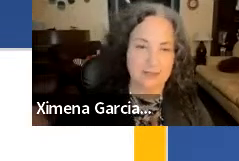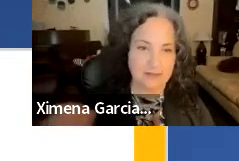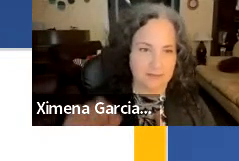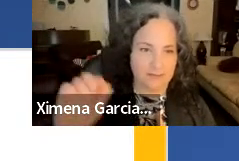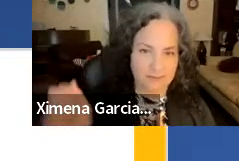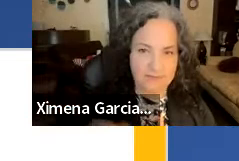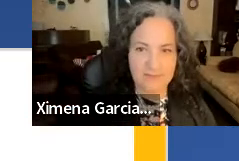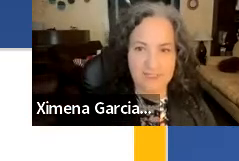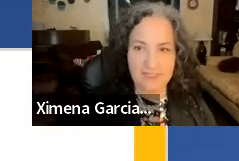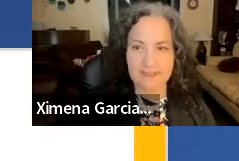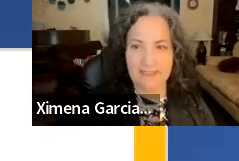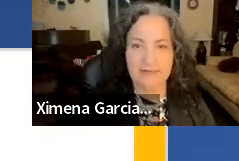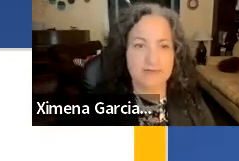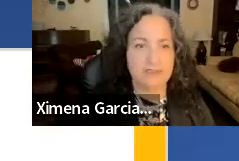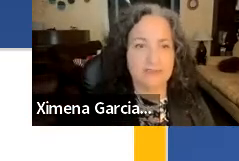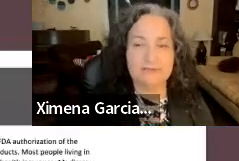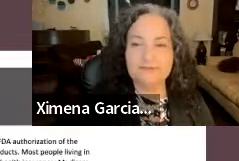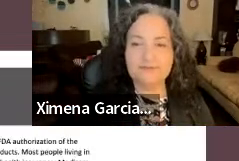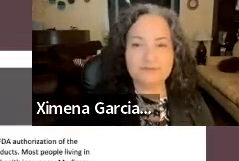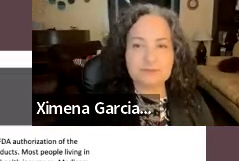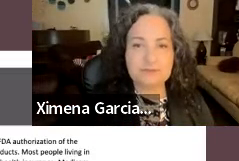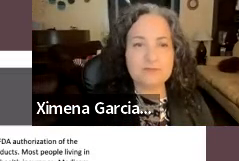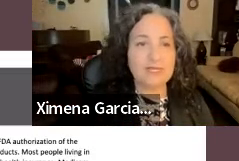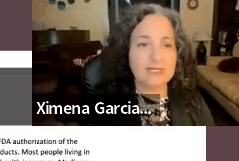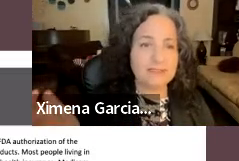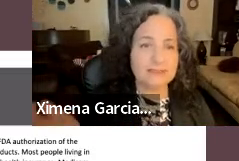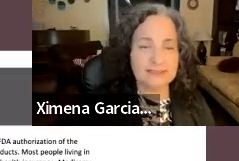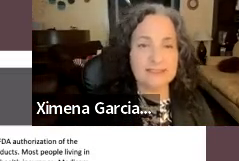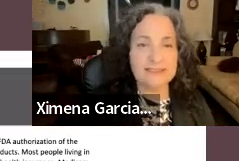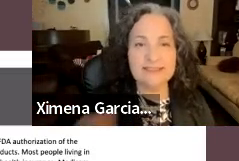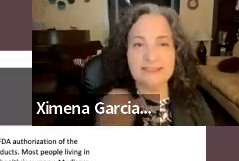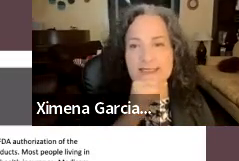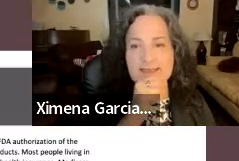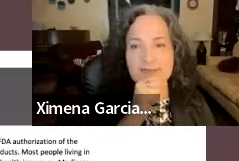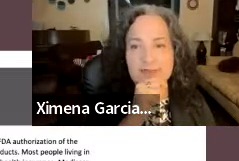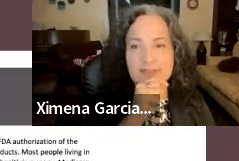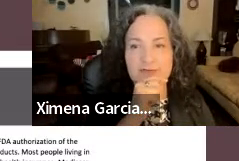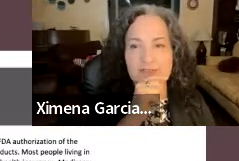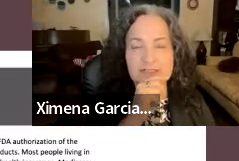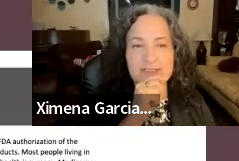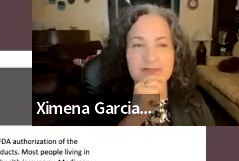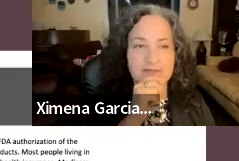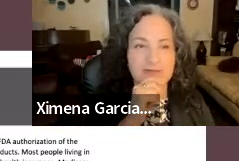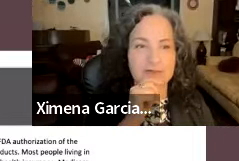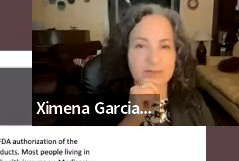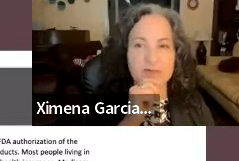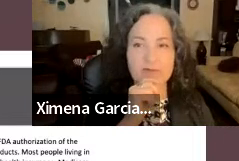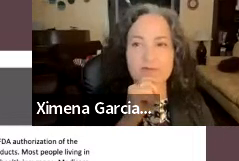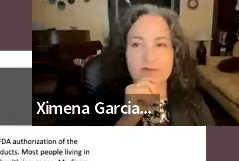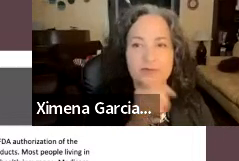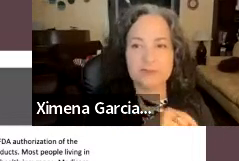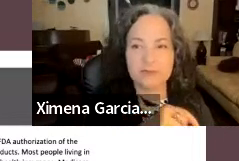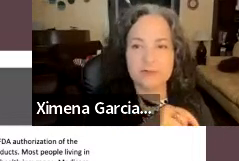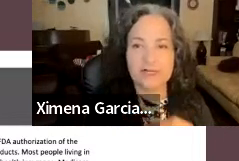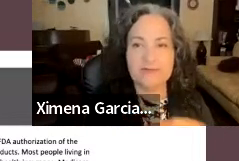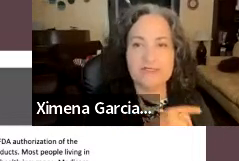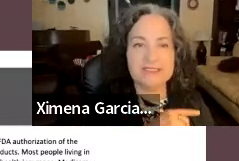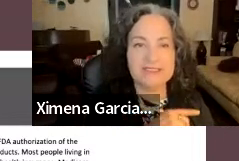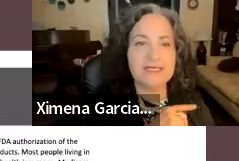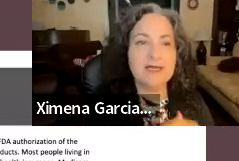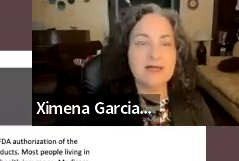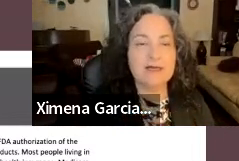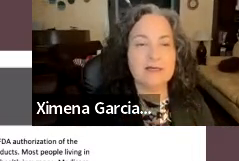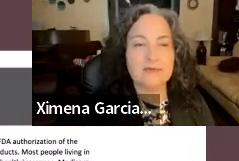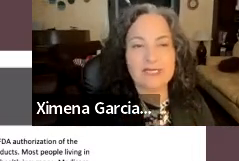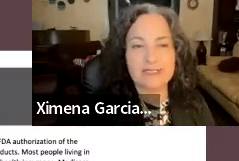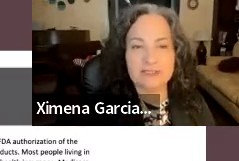not. Next slide, please. So the CDC has some resources available for the Bridge program. This